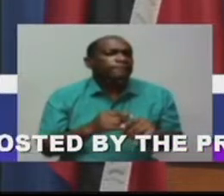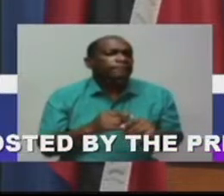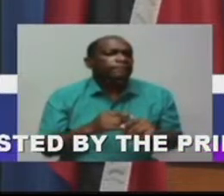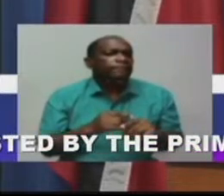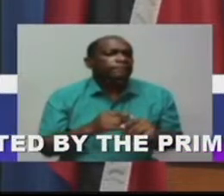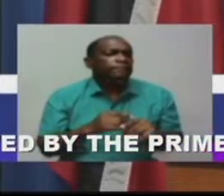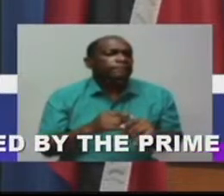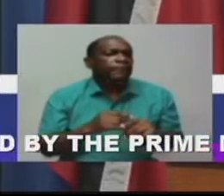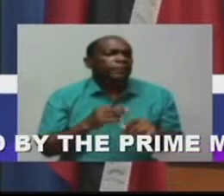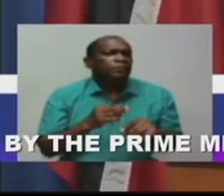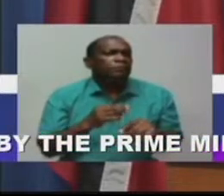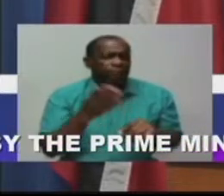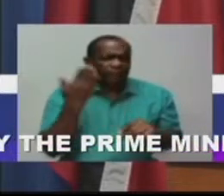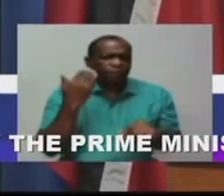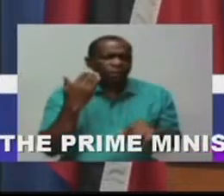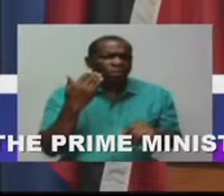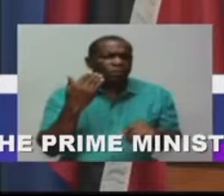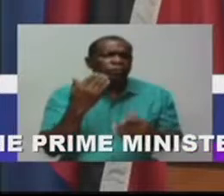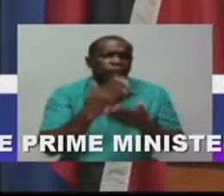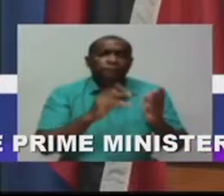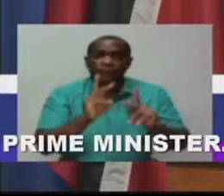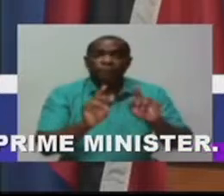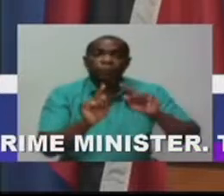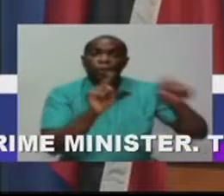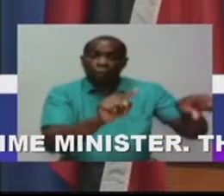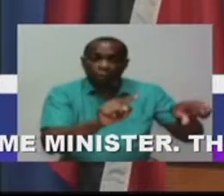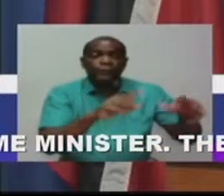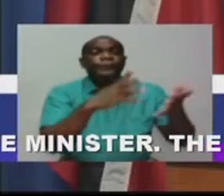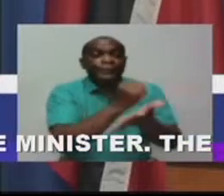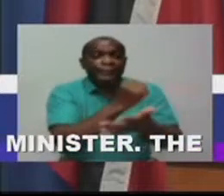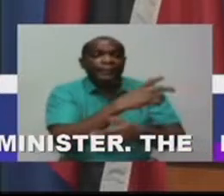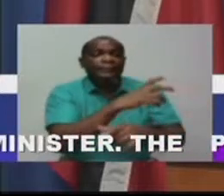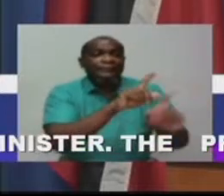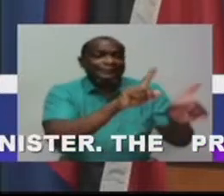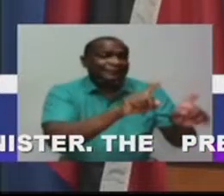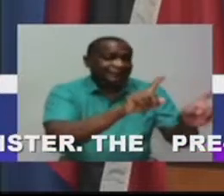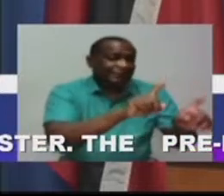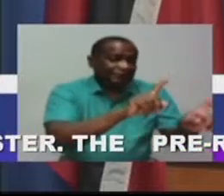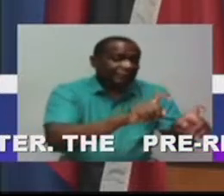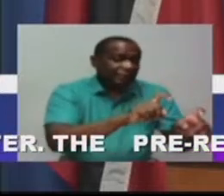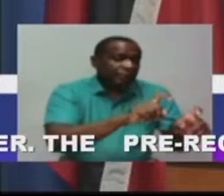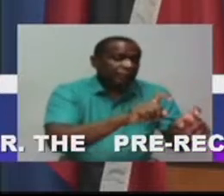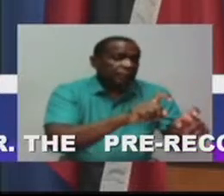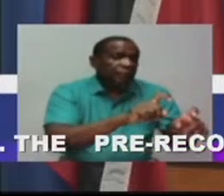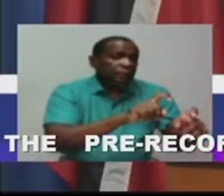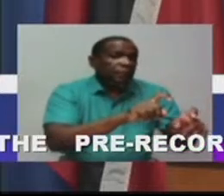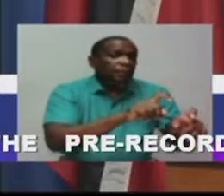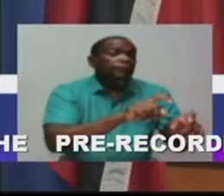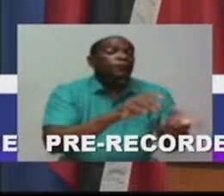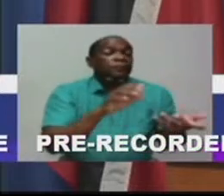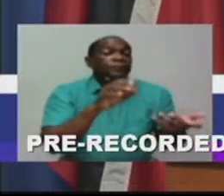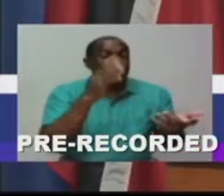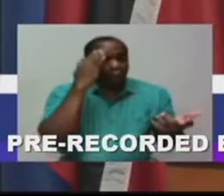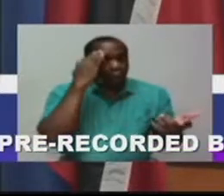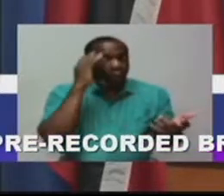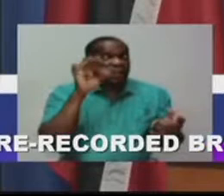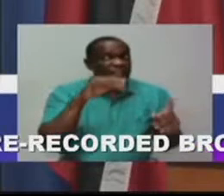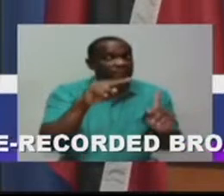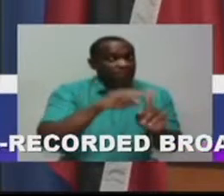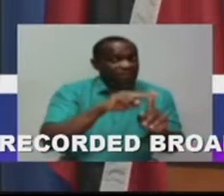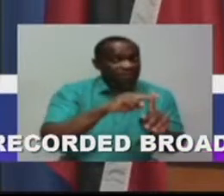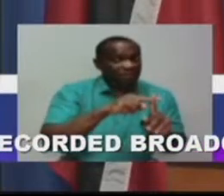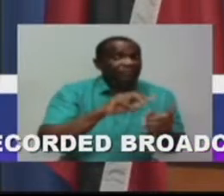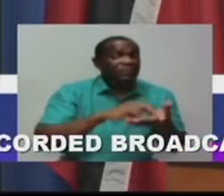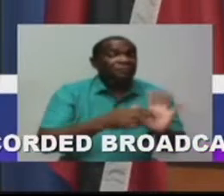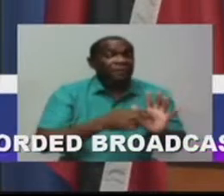people were coming in to ensure that they got tested, knowing fully well that if you are a known positive, of course, you could get care at a facility, a COVID positive